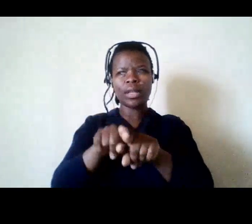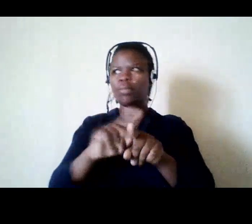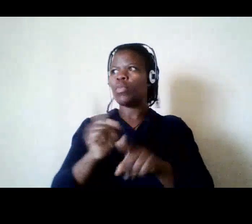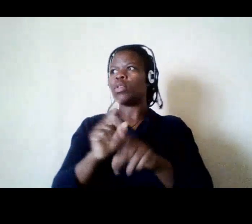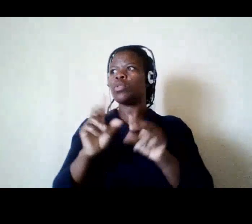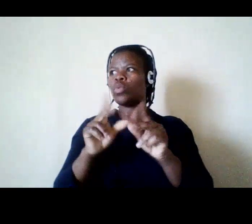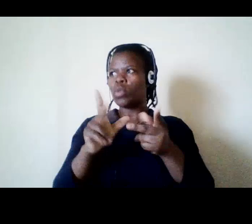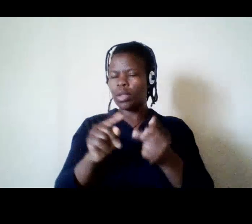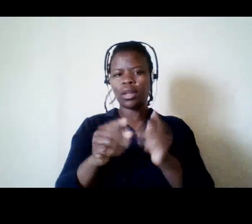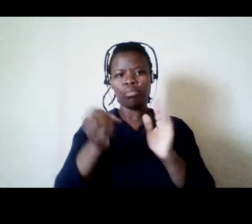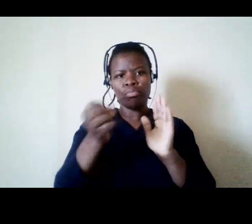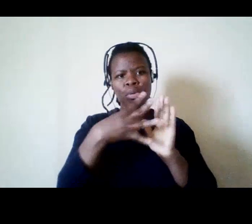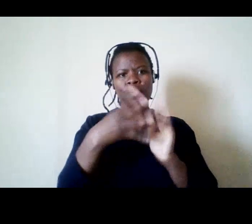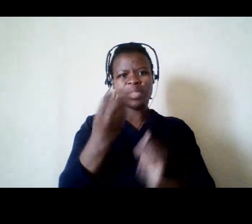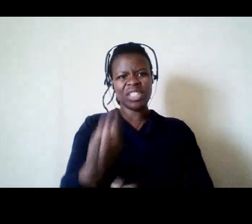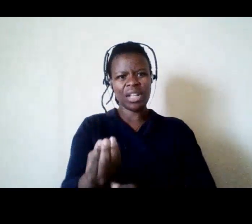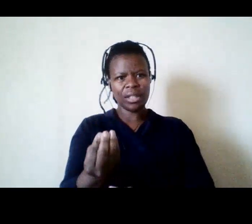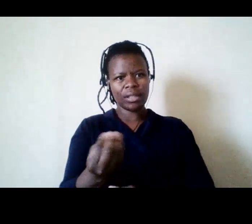child.